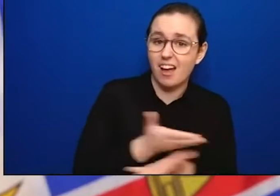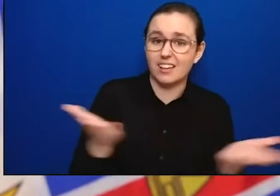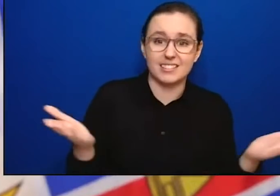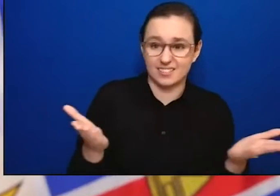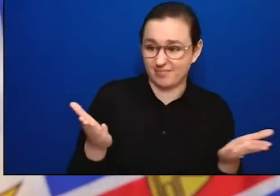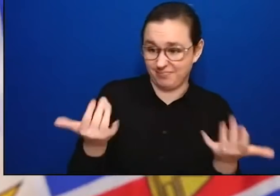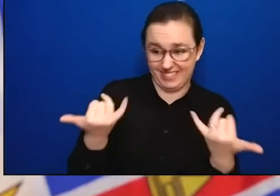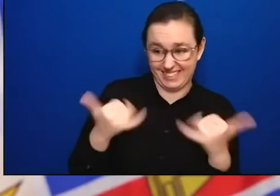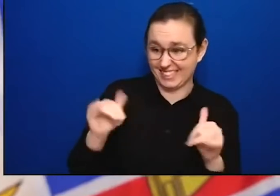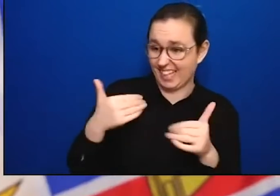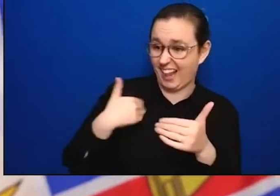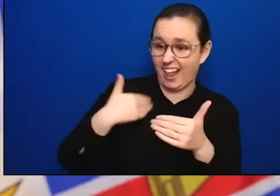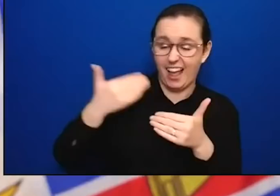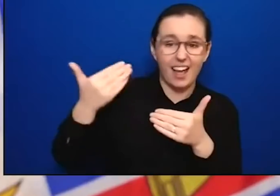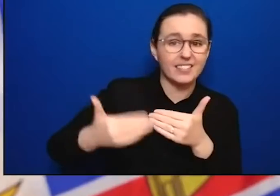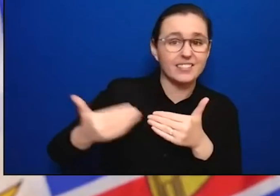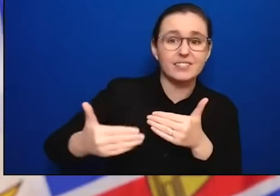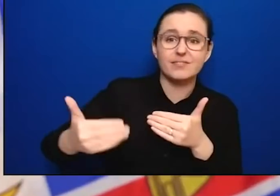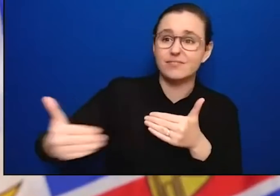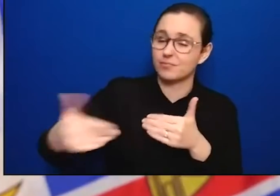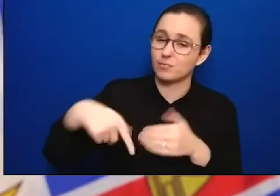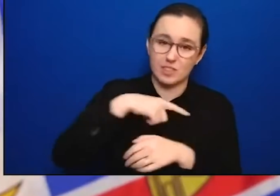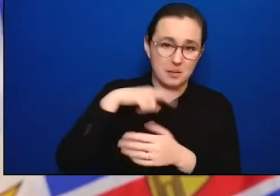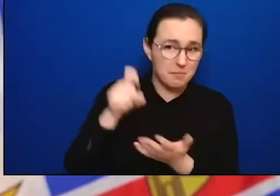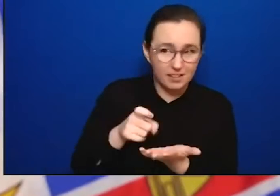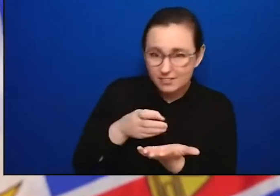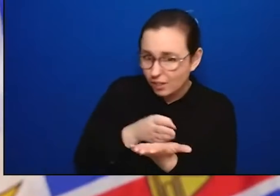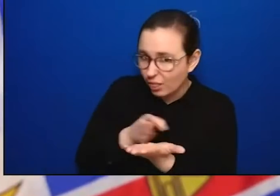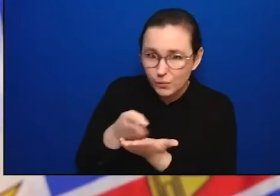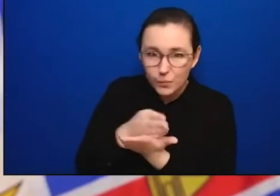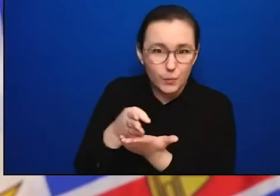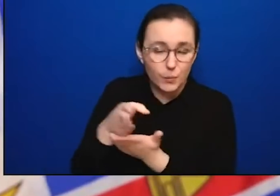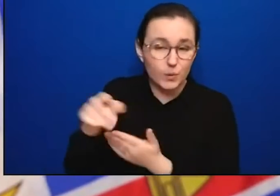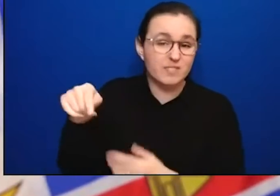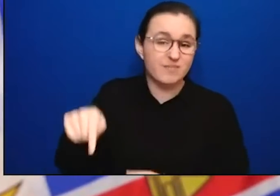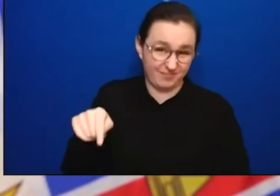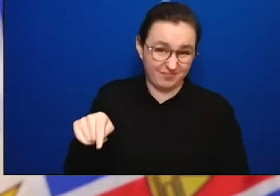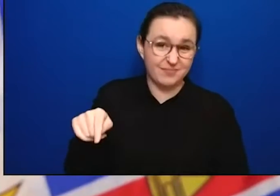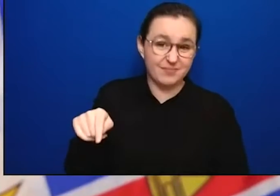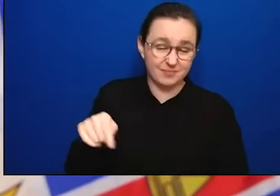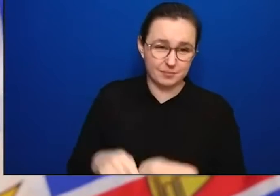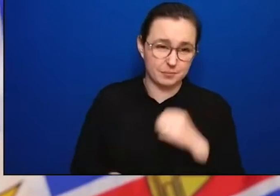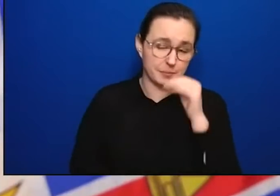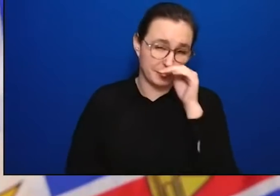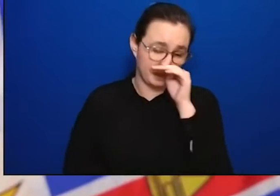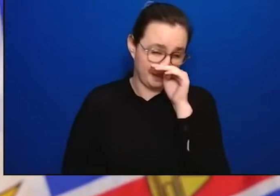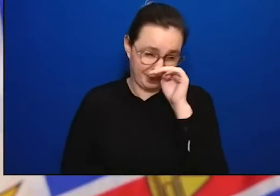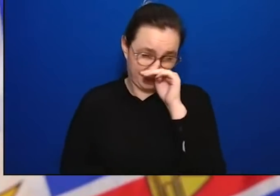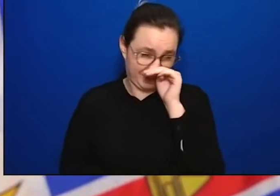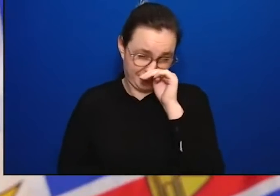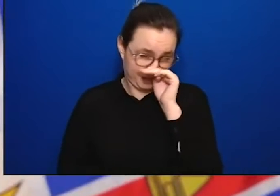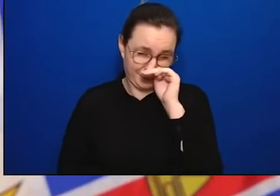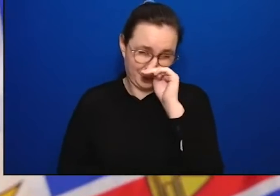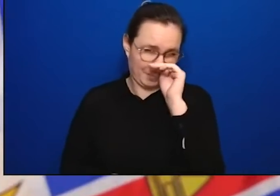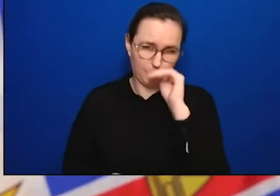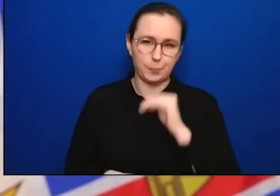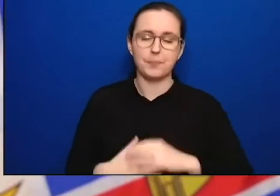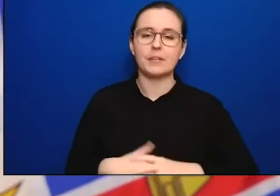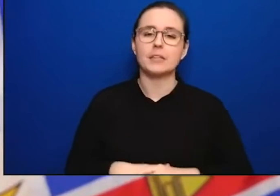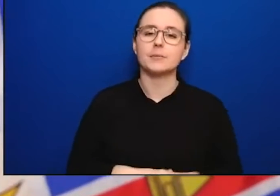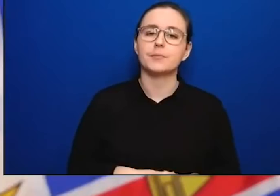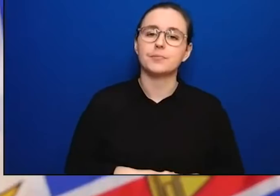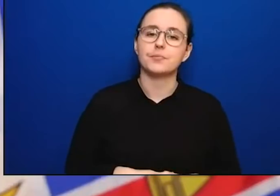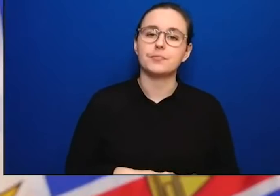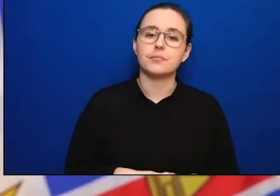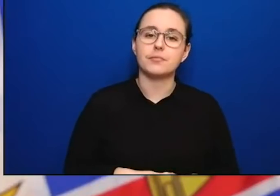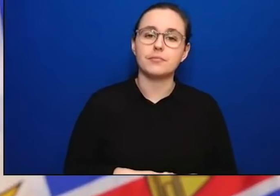more distance to go, but we will see our way through this phase of our storm as well.